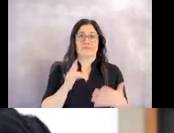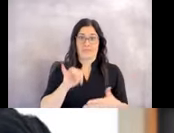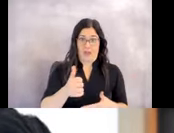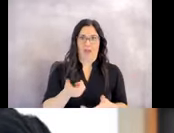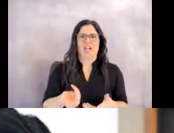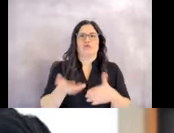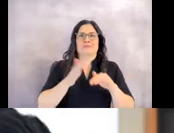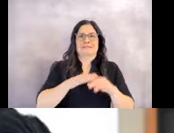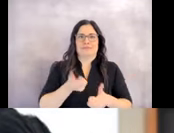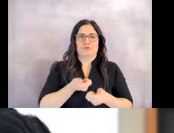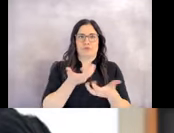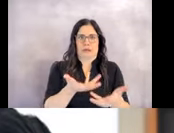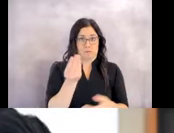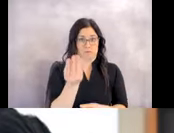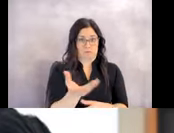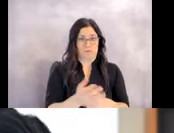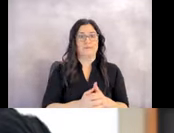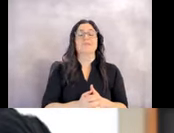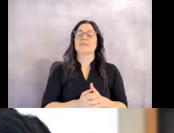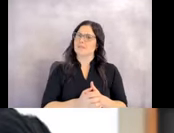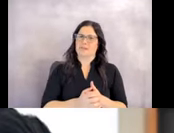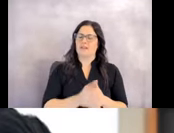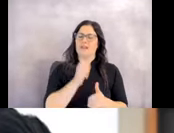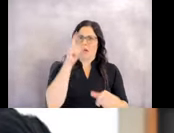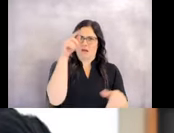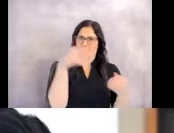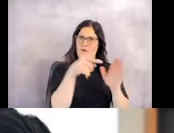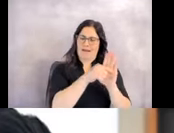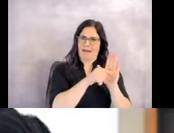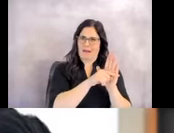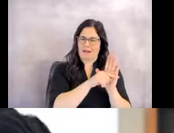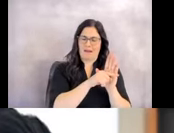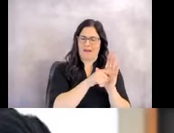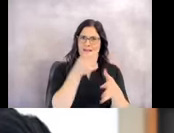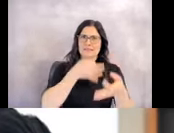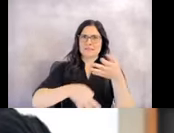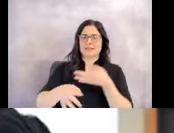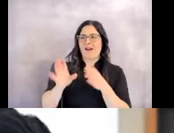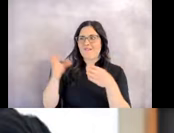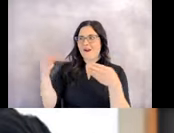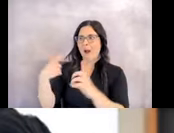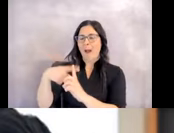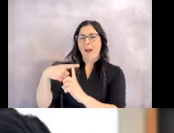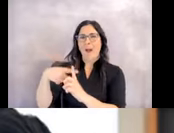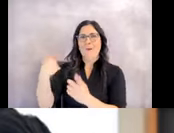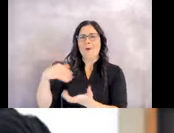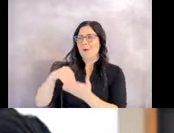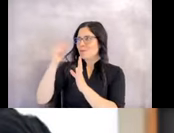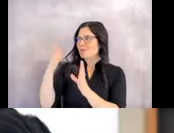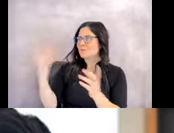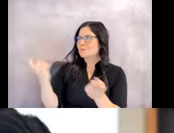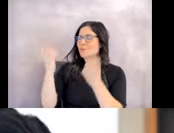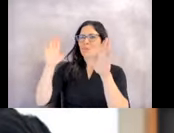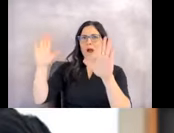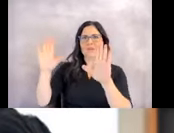students. We need to change that conversation and discuss all of the wonderful students that we have and celebrating